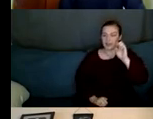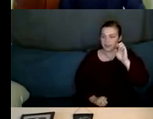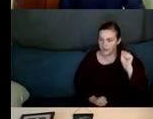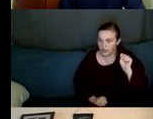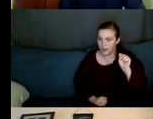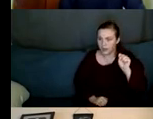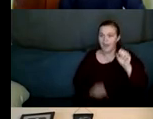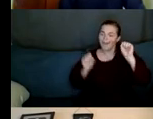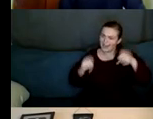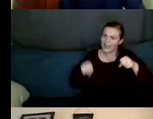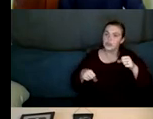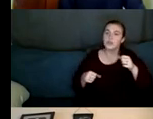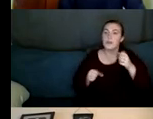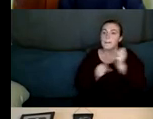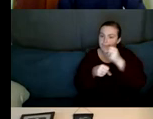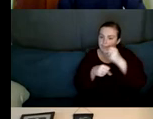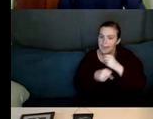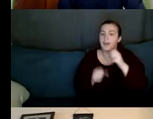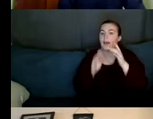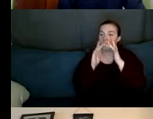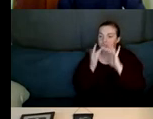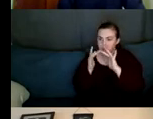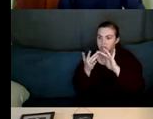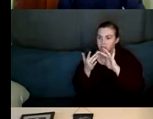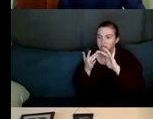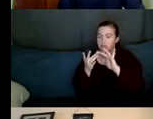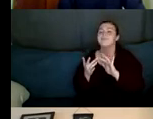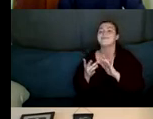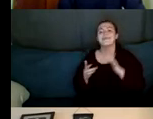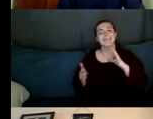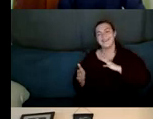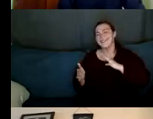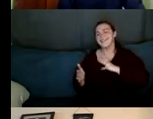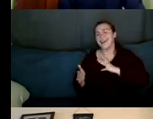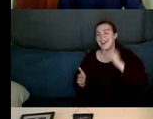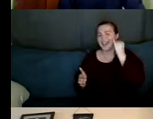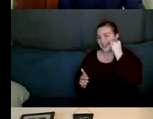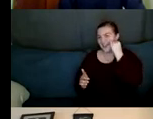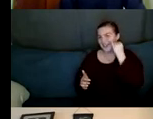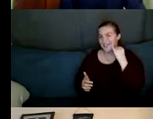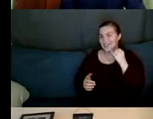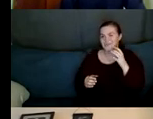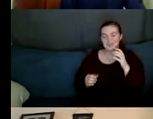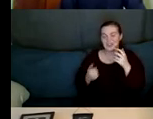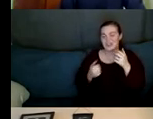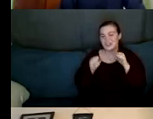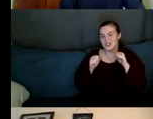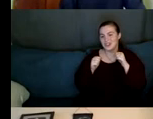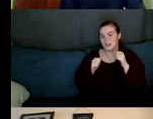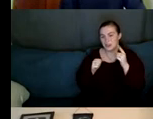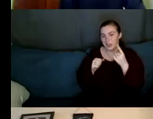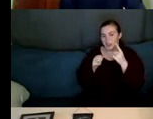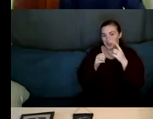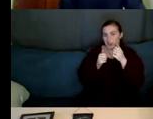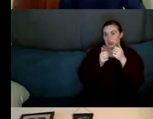have a great catchy name, but that's fine if you're just sharing a link. The other option that a lot of